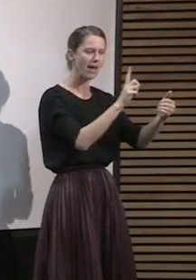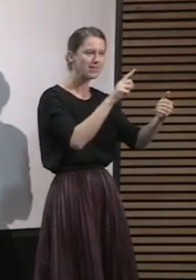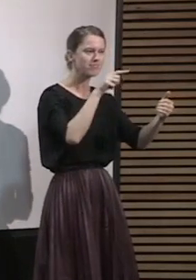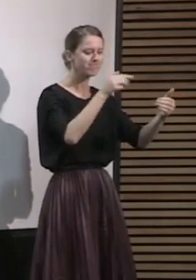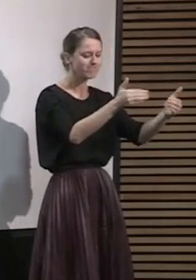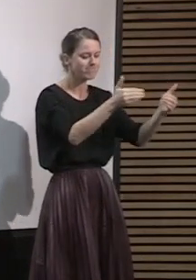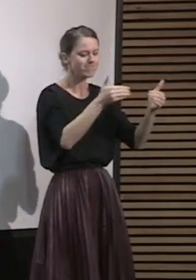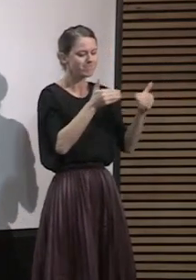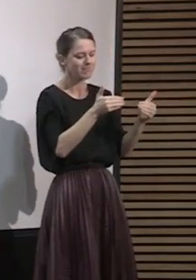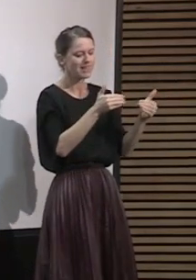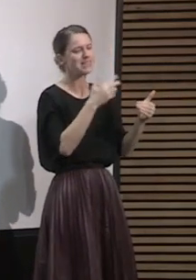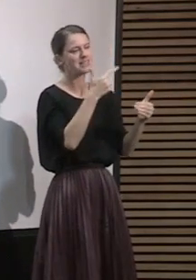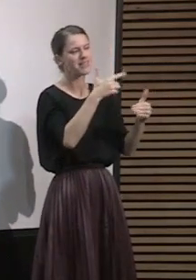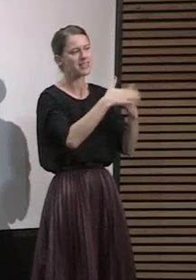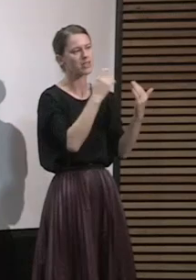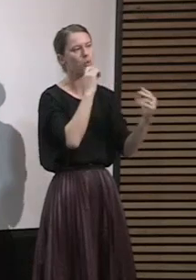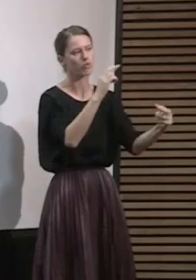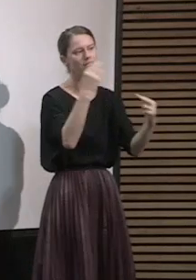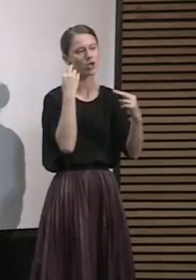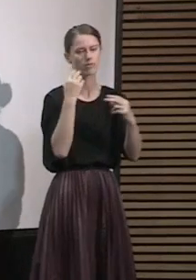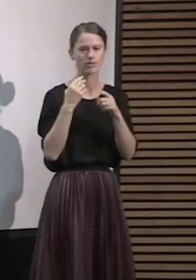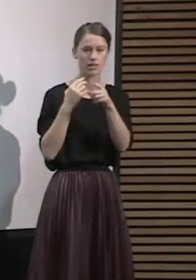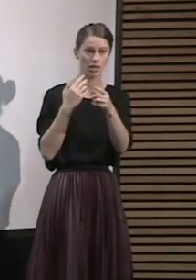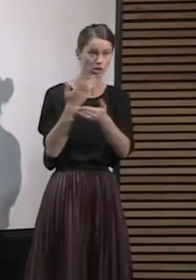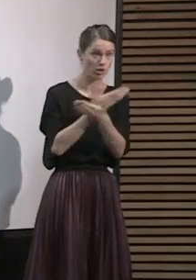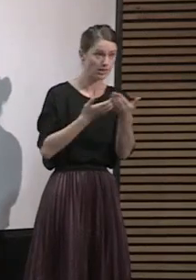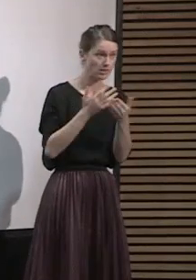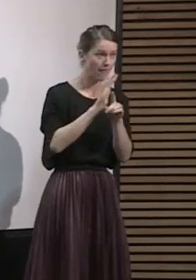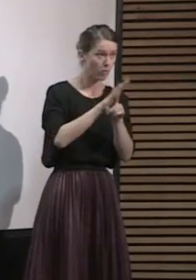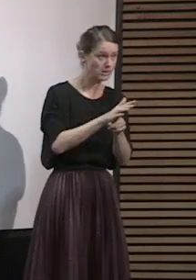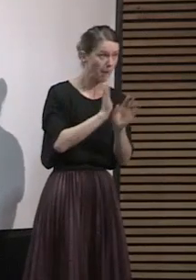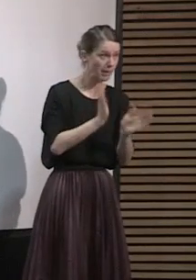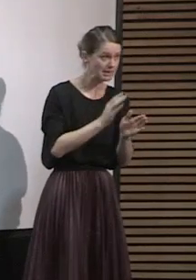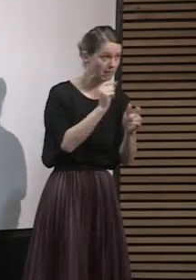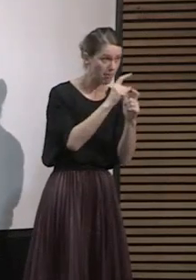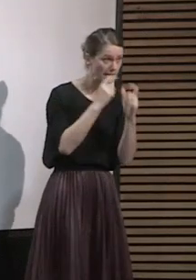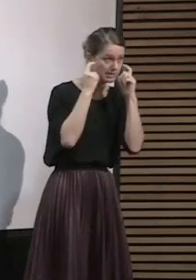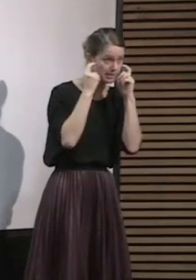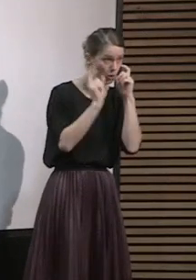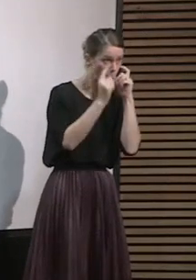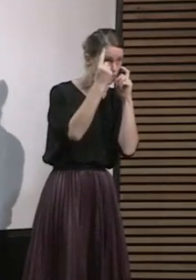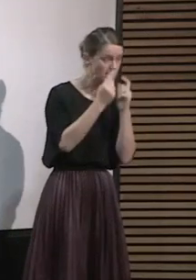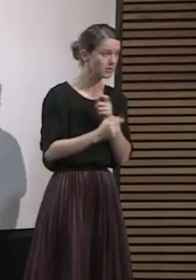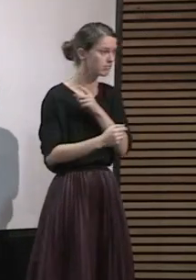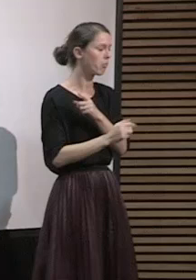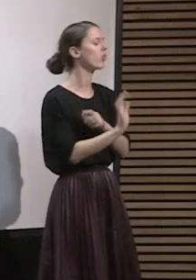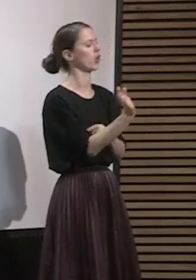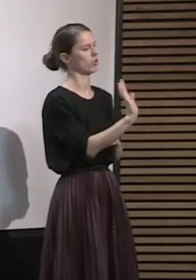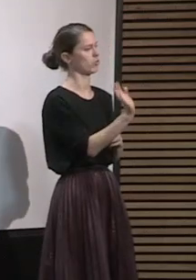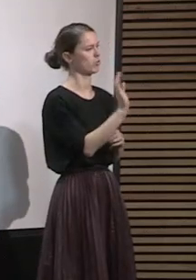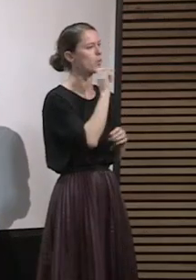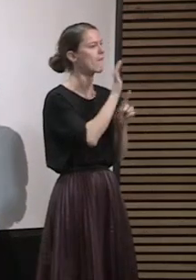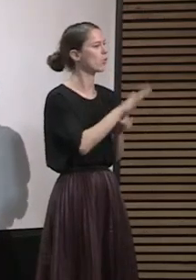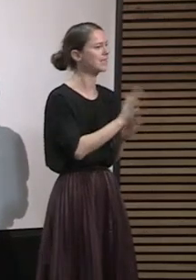reviewing in 7 days' time. Did you discuss making masks mandatory? No, we've had good discussion